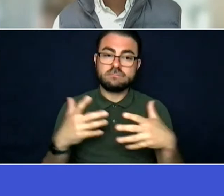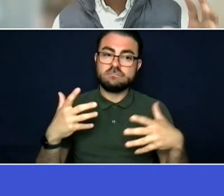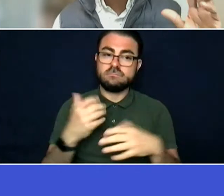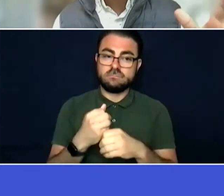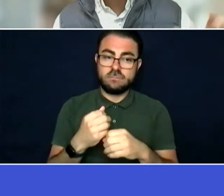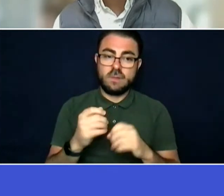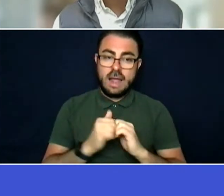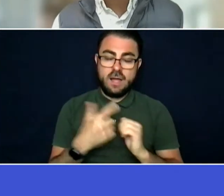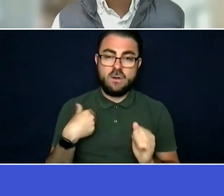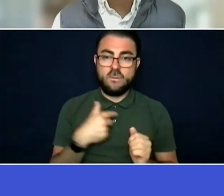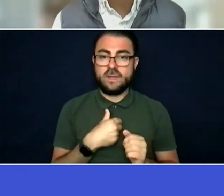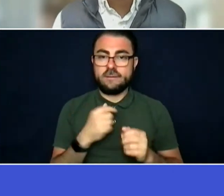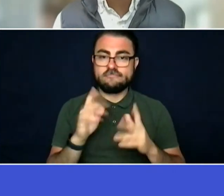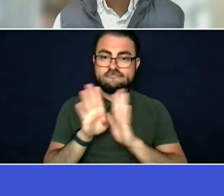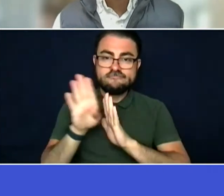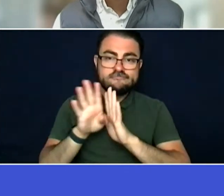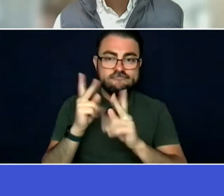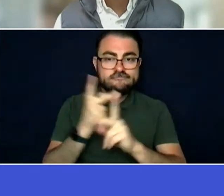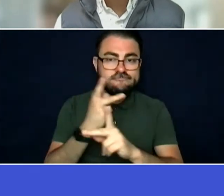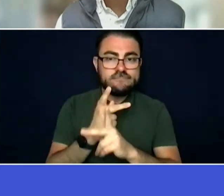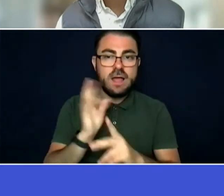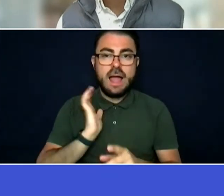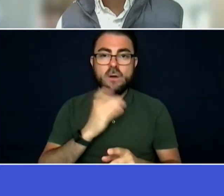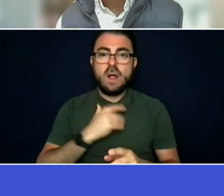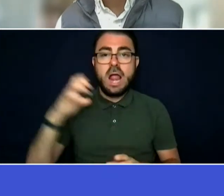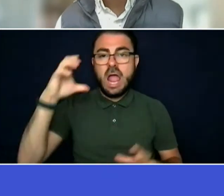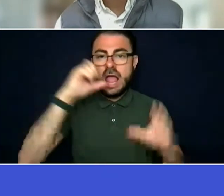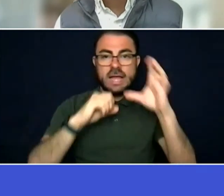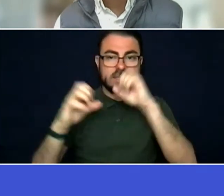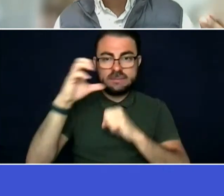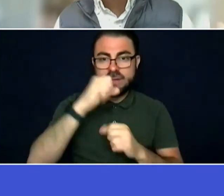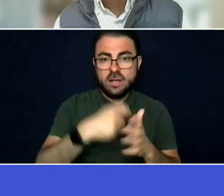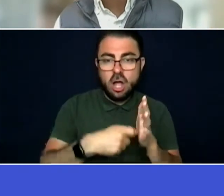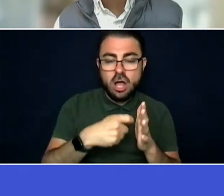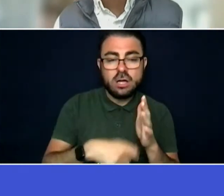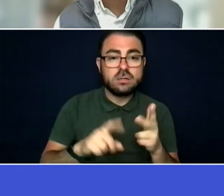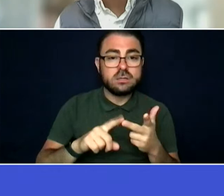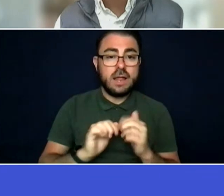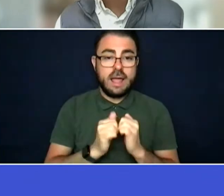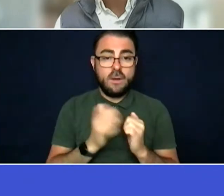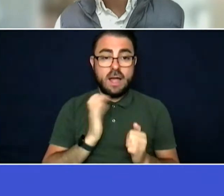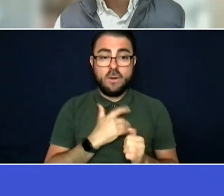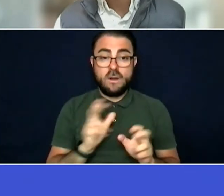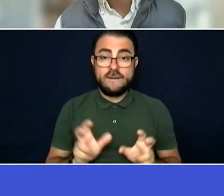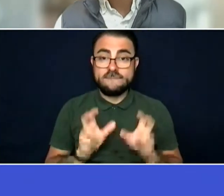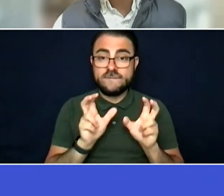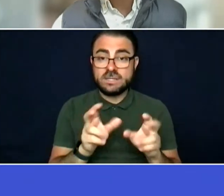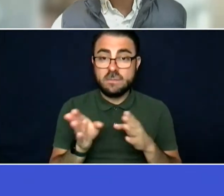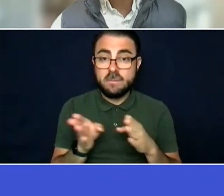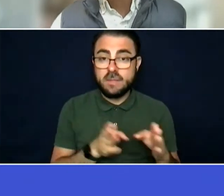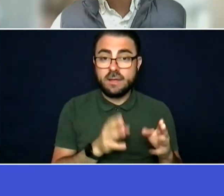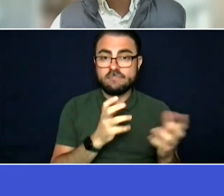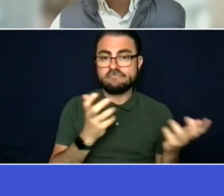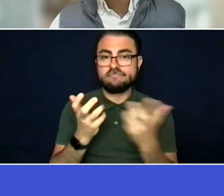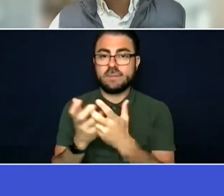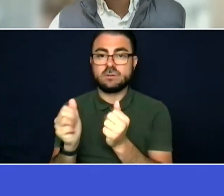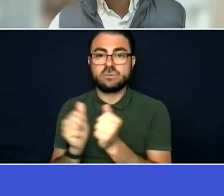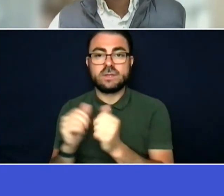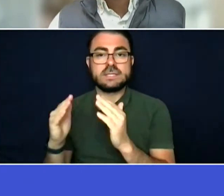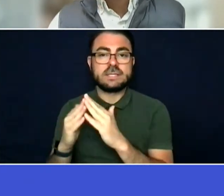as how each of these strategic programs or investments align with the city's climate emergency work plan.